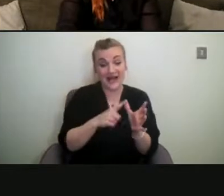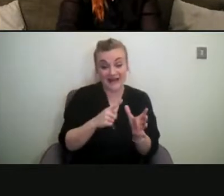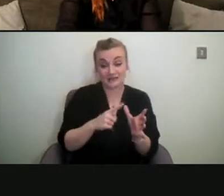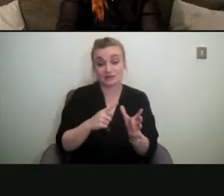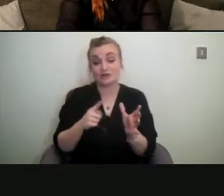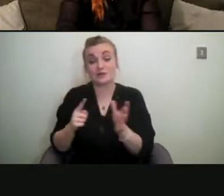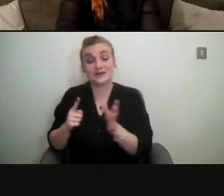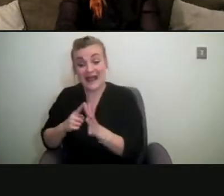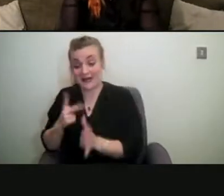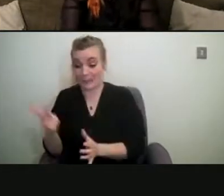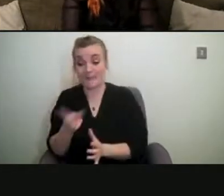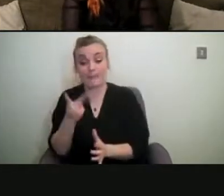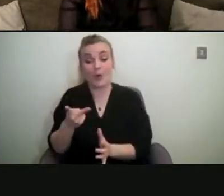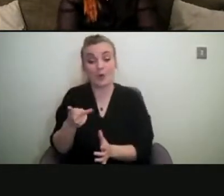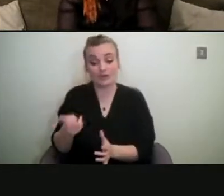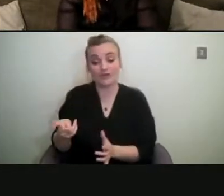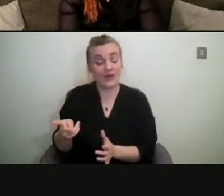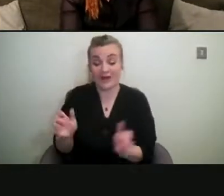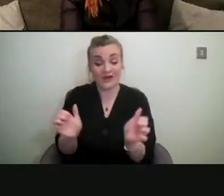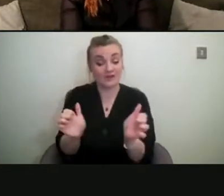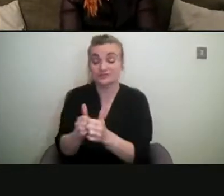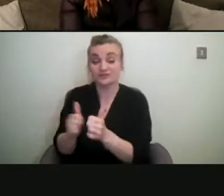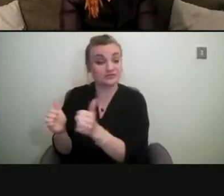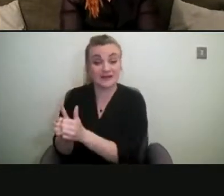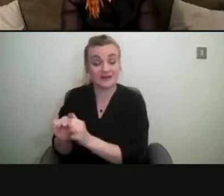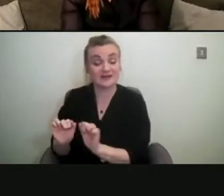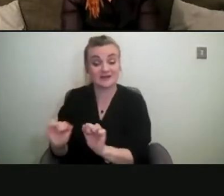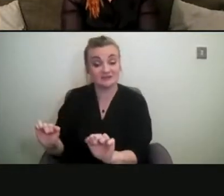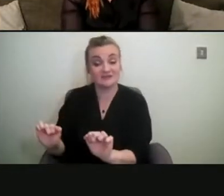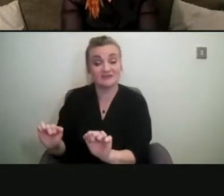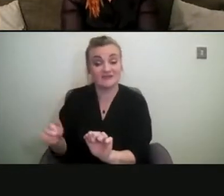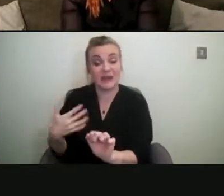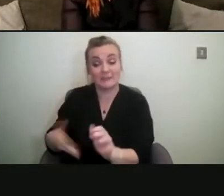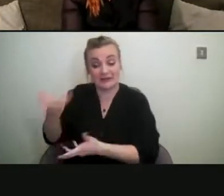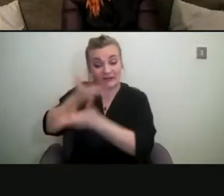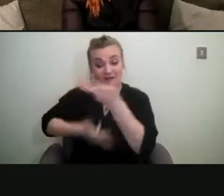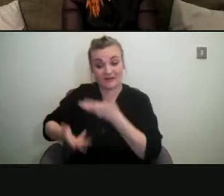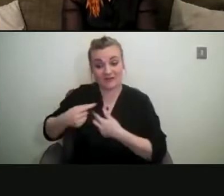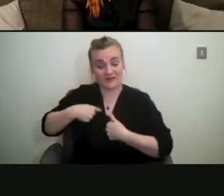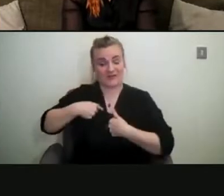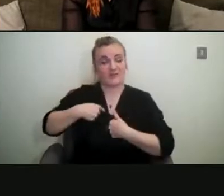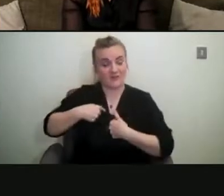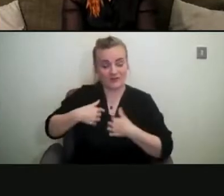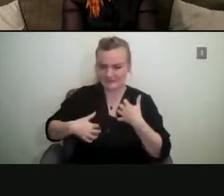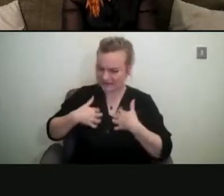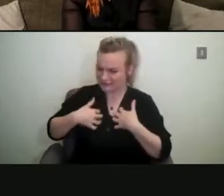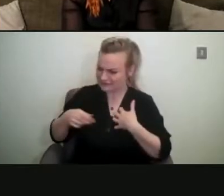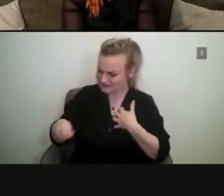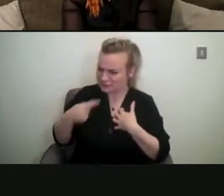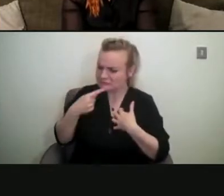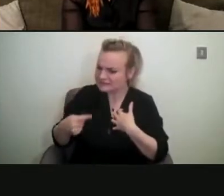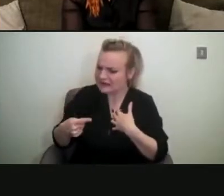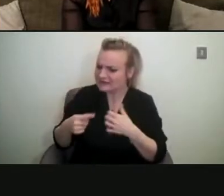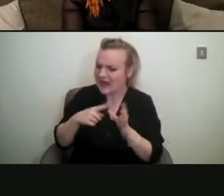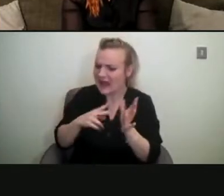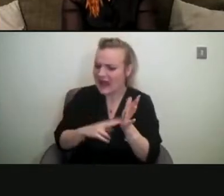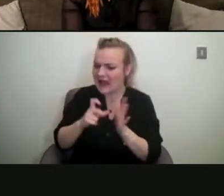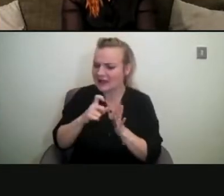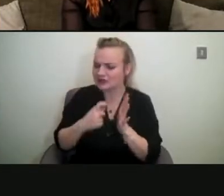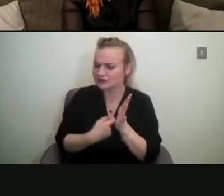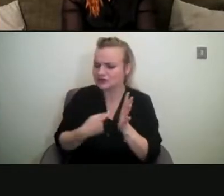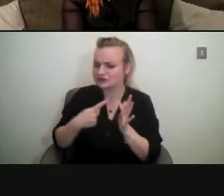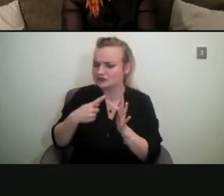saying, and I totally agree. And, you know, it was interesting that Andrew said something about people don't declare